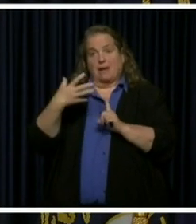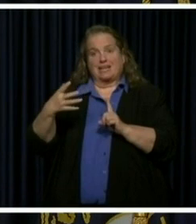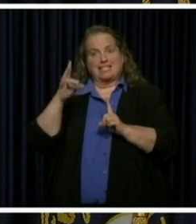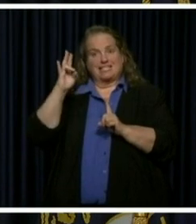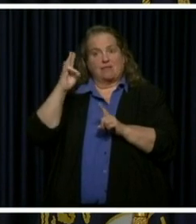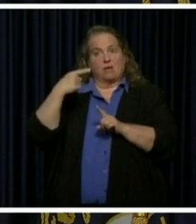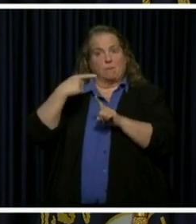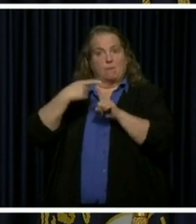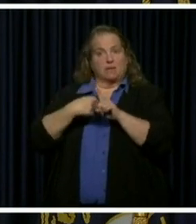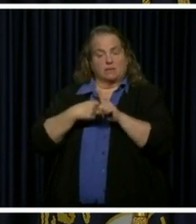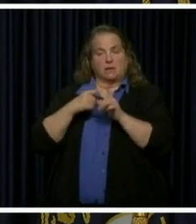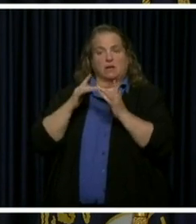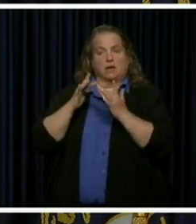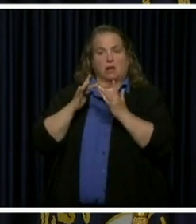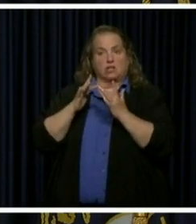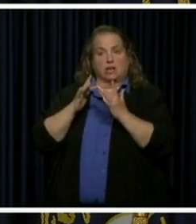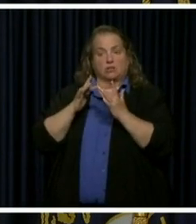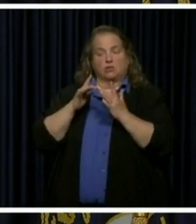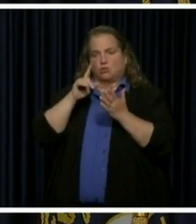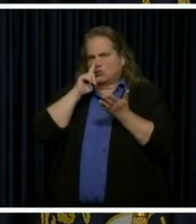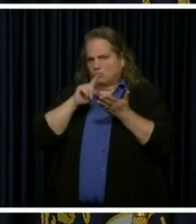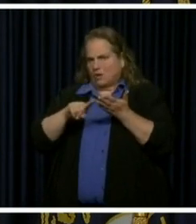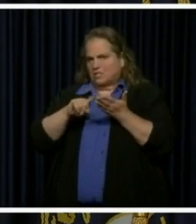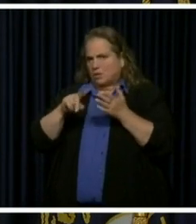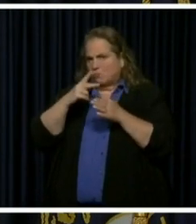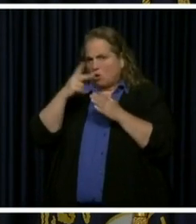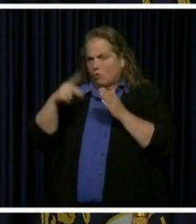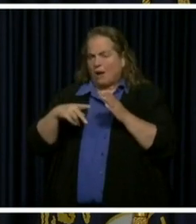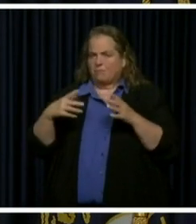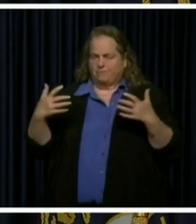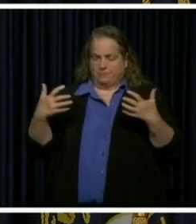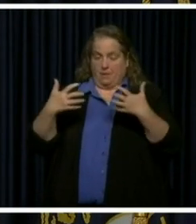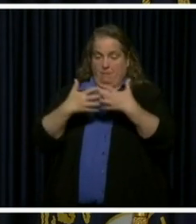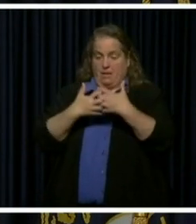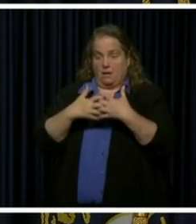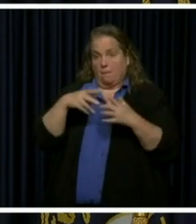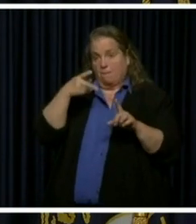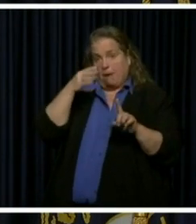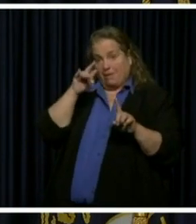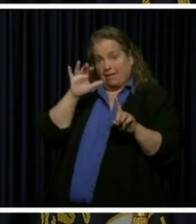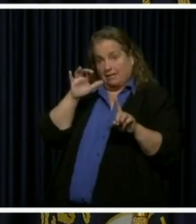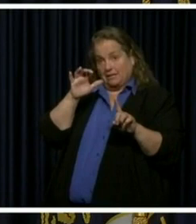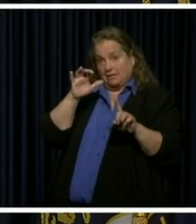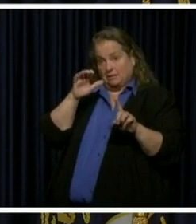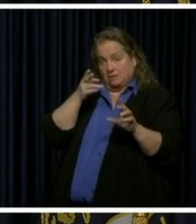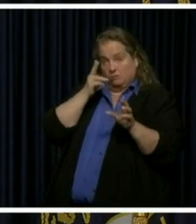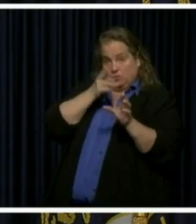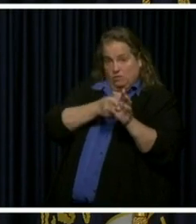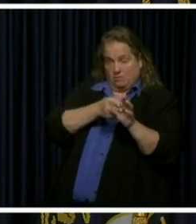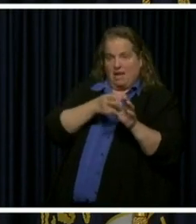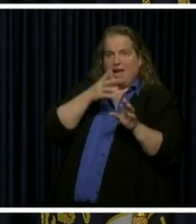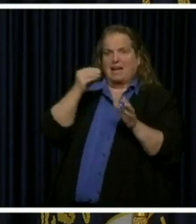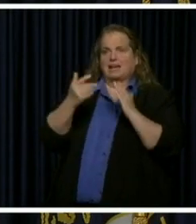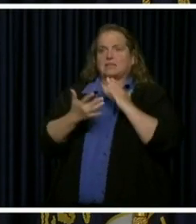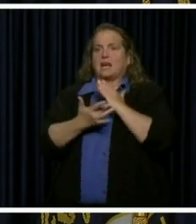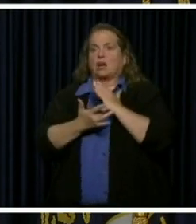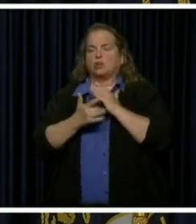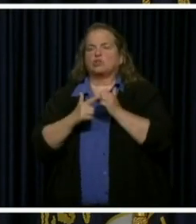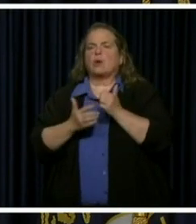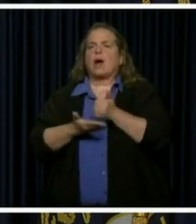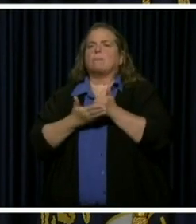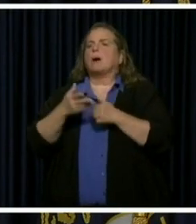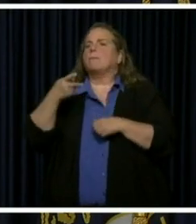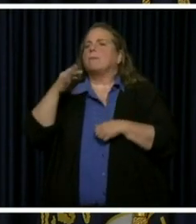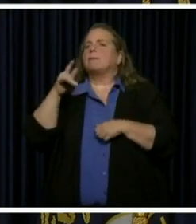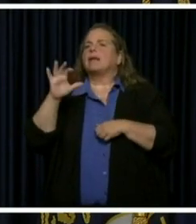7-month contact tracing program that combines public participation and the power of technology to help public officials and